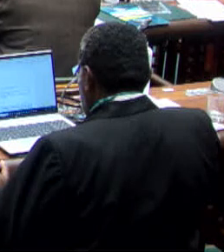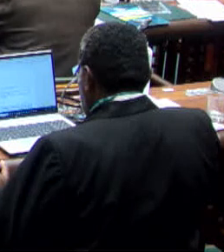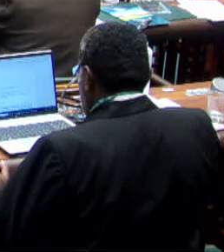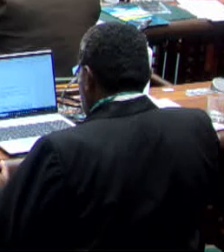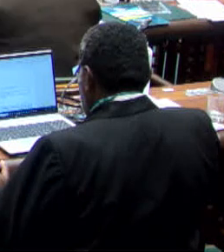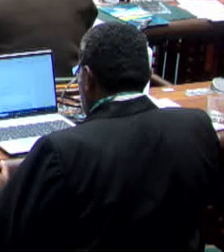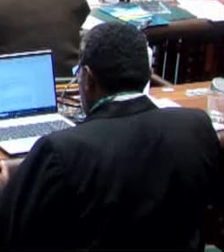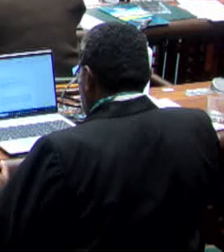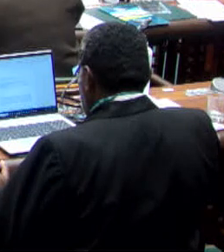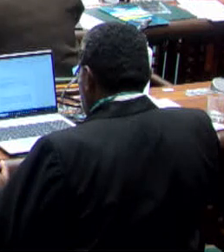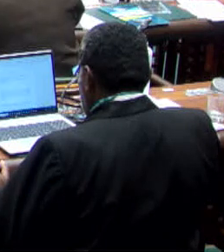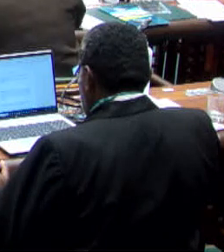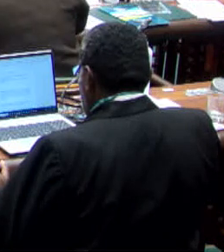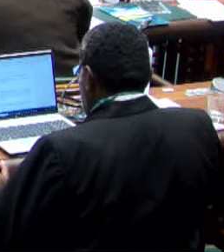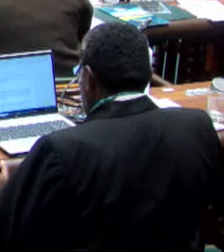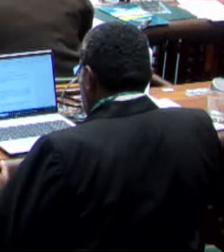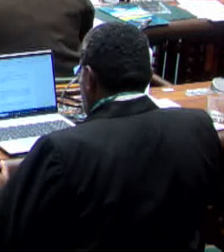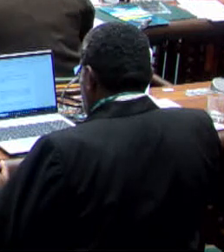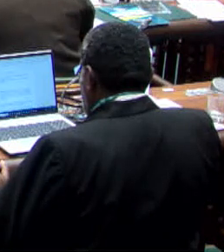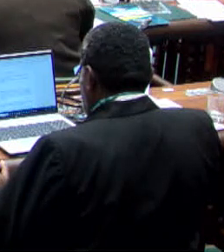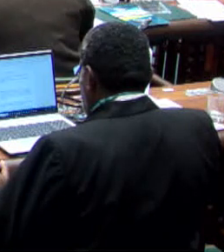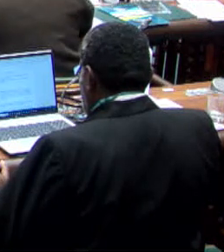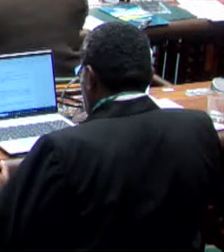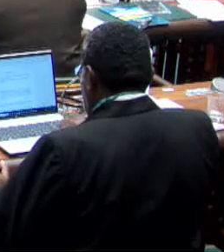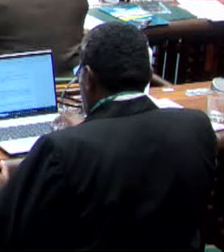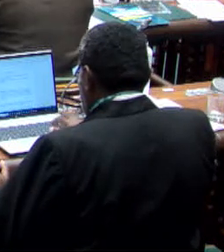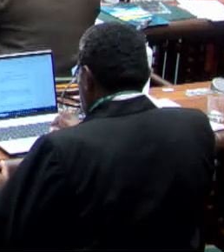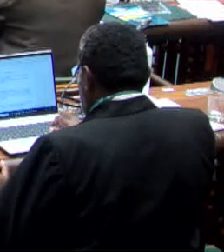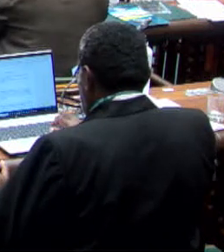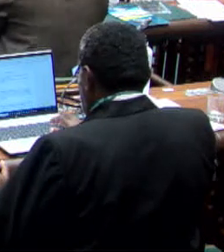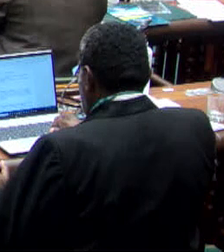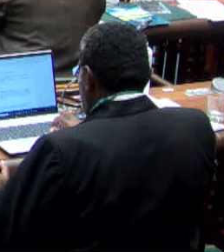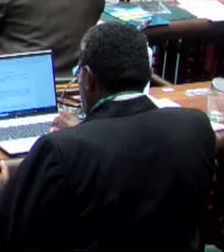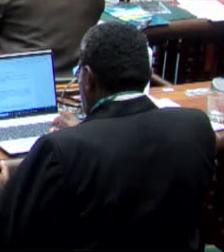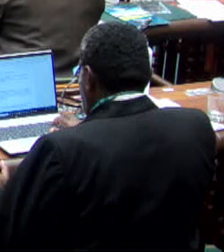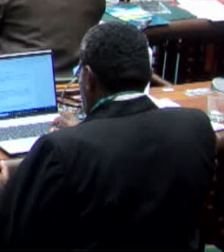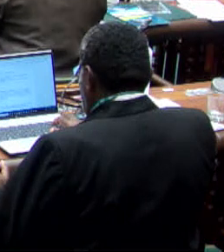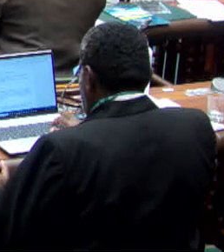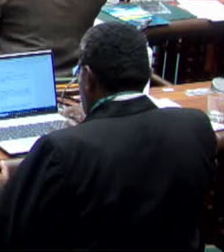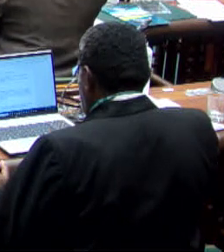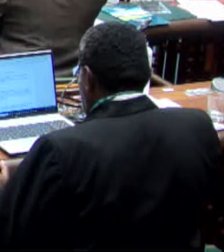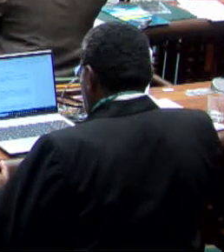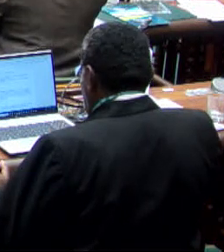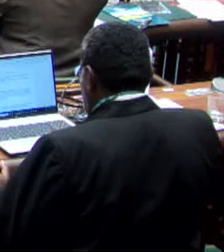Mr. Speaker, sir, I rise to contribute to the